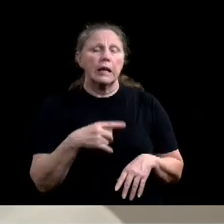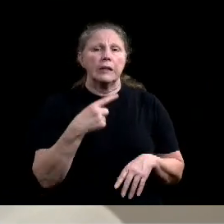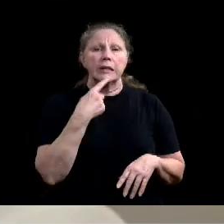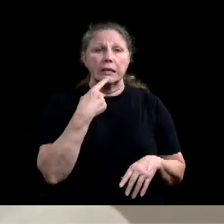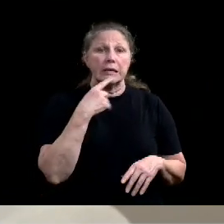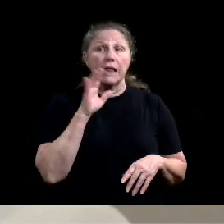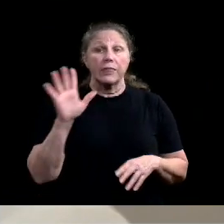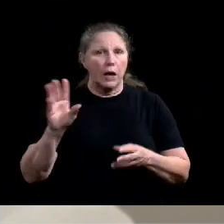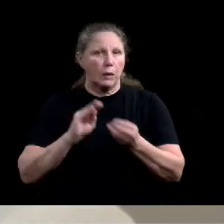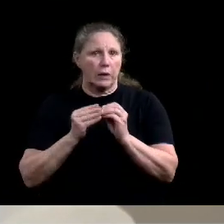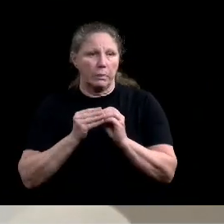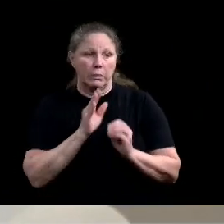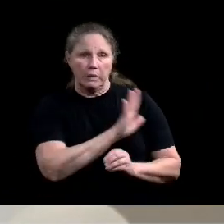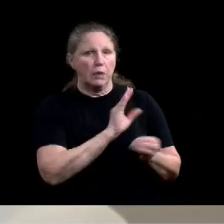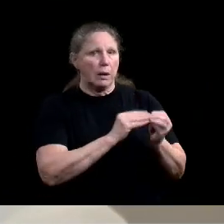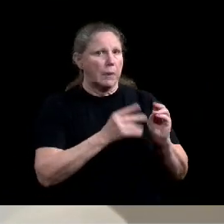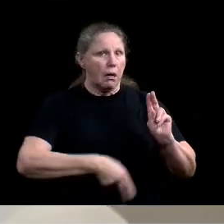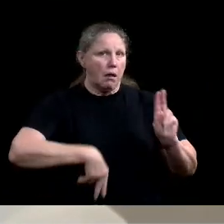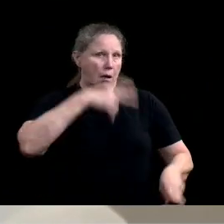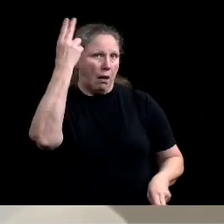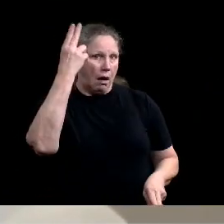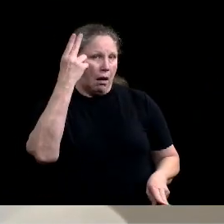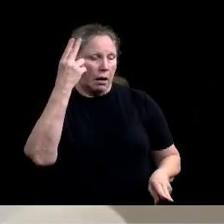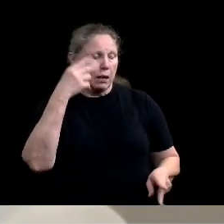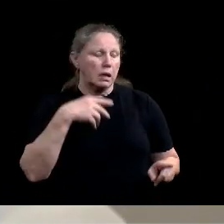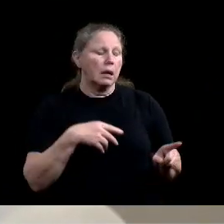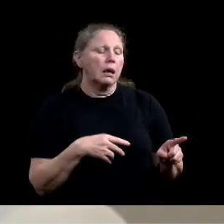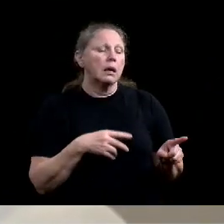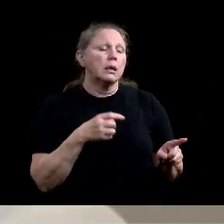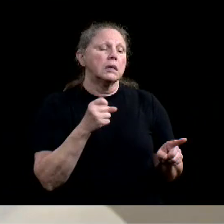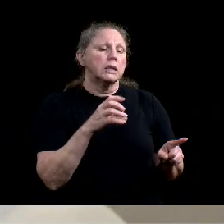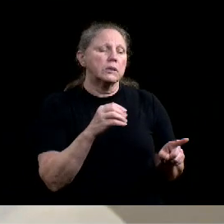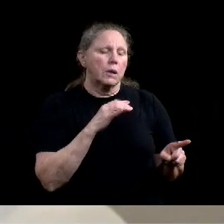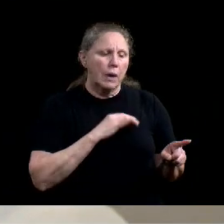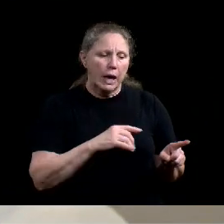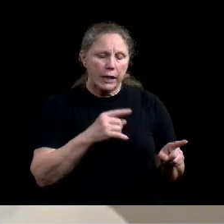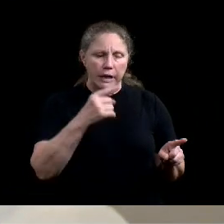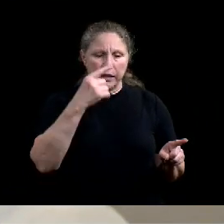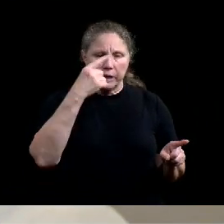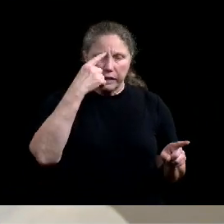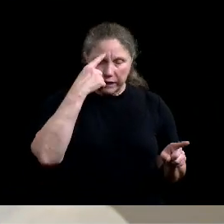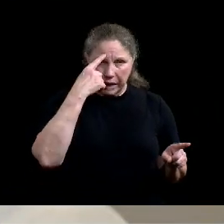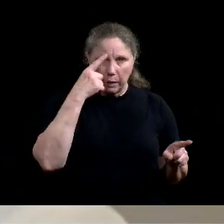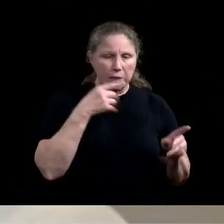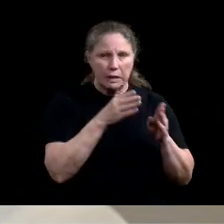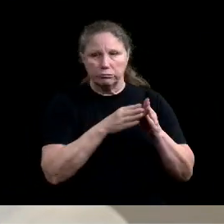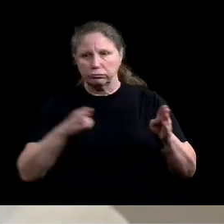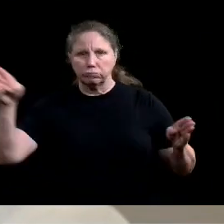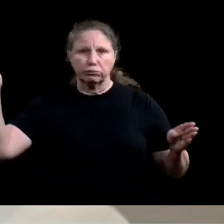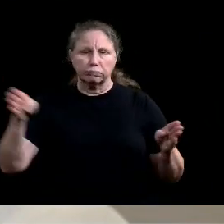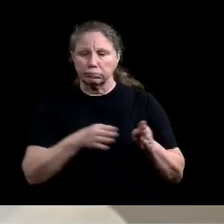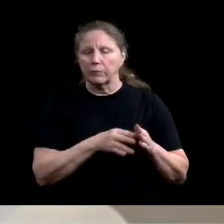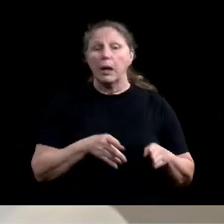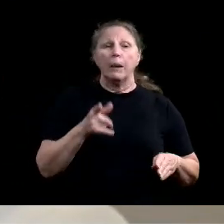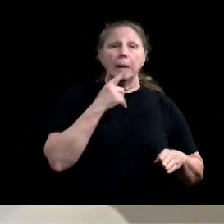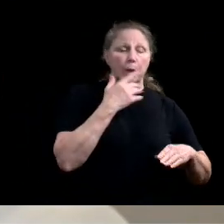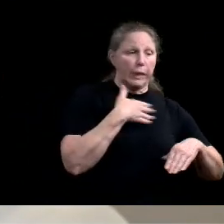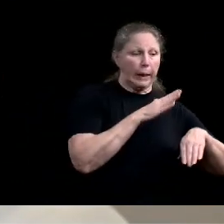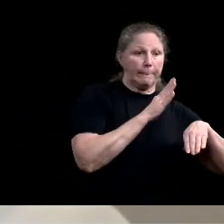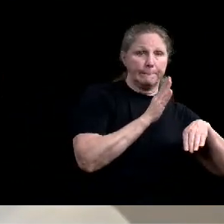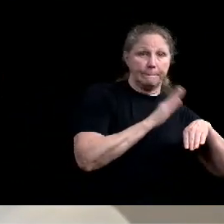And so I think we're beginning to build a range of what the minimum number is, and then what